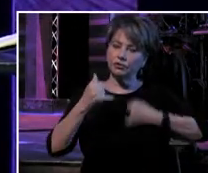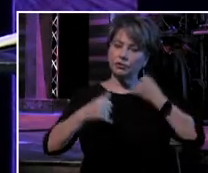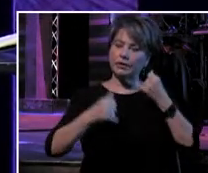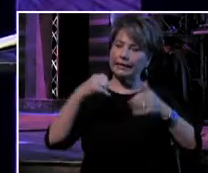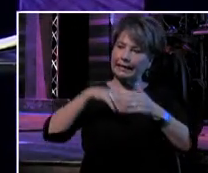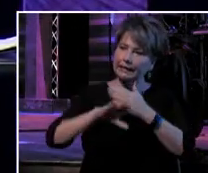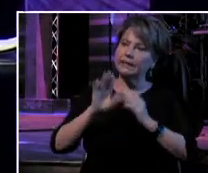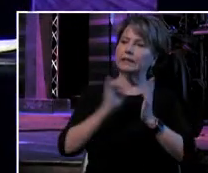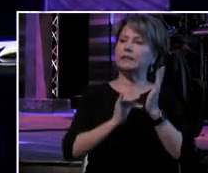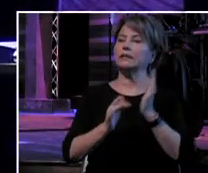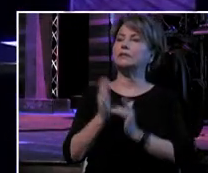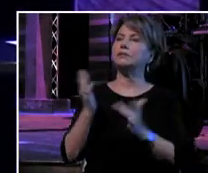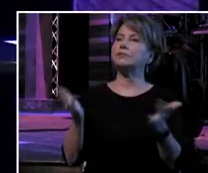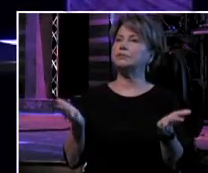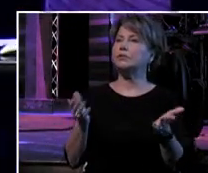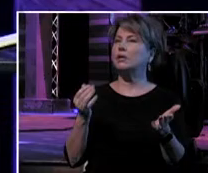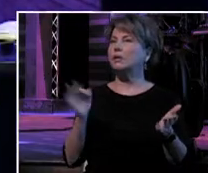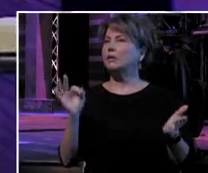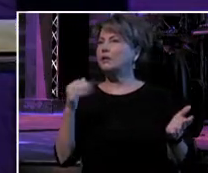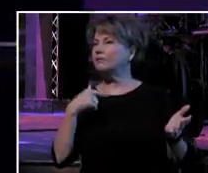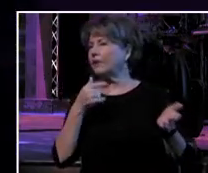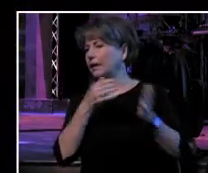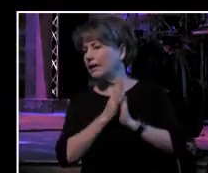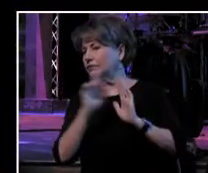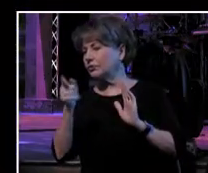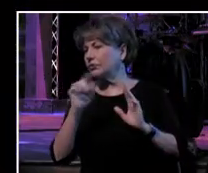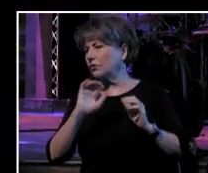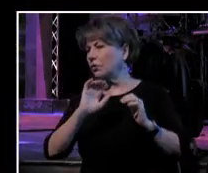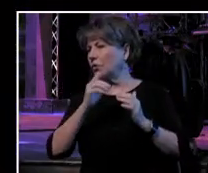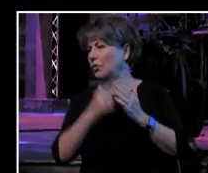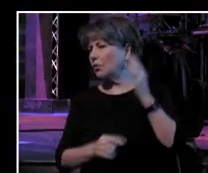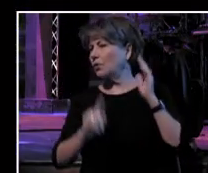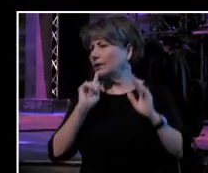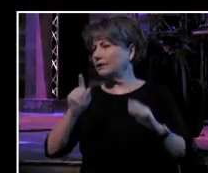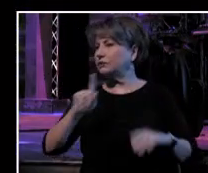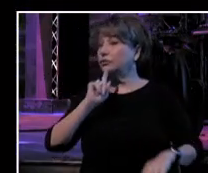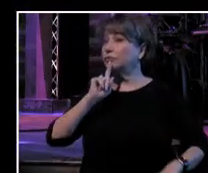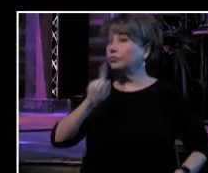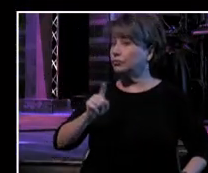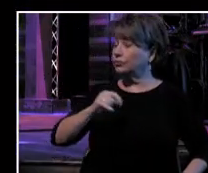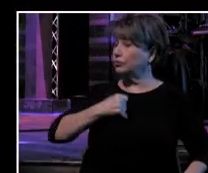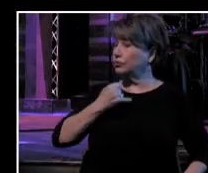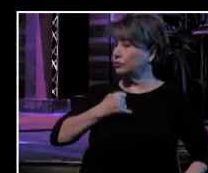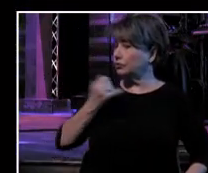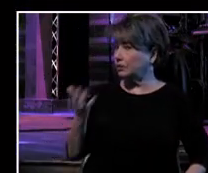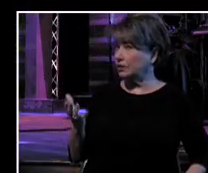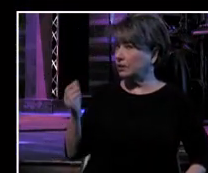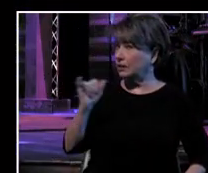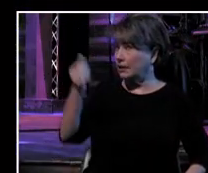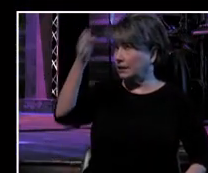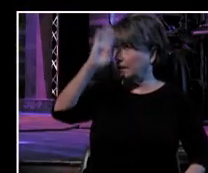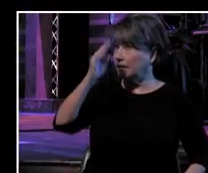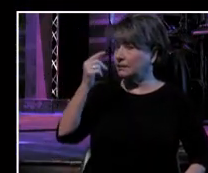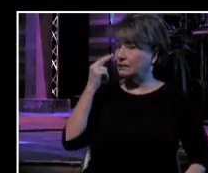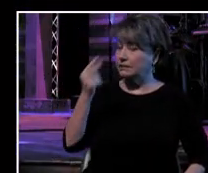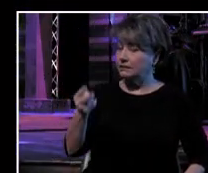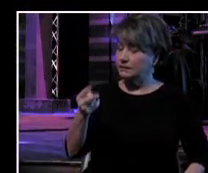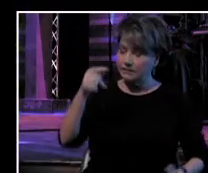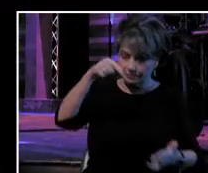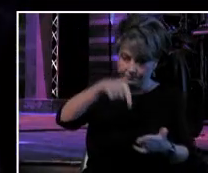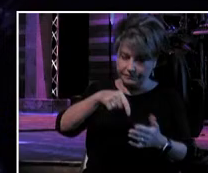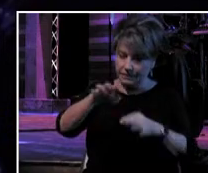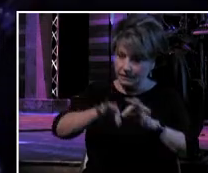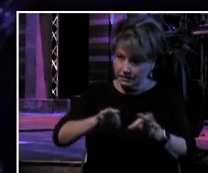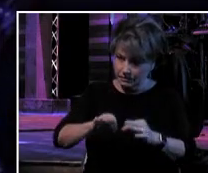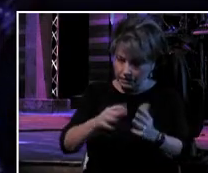so if I were to ask you, how would you define true joy? I mean, true joy, the way God sees it, the way the word explains